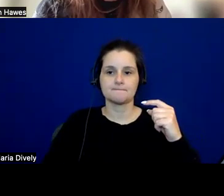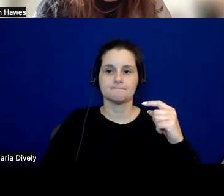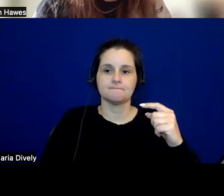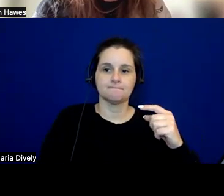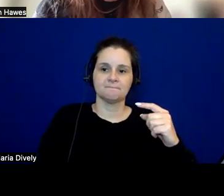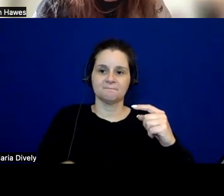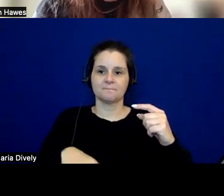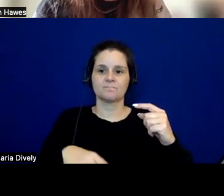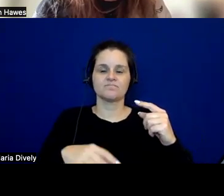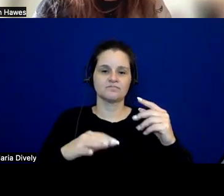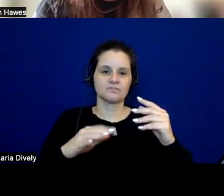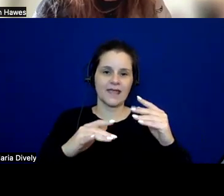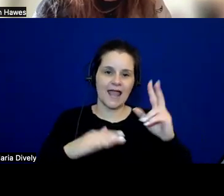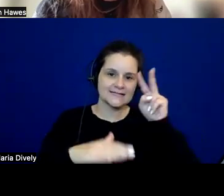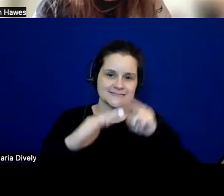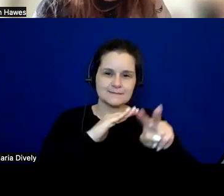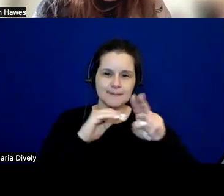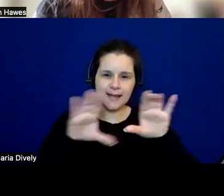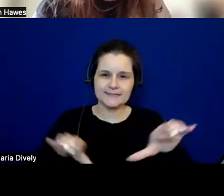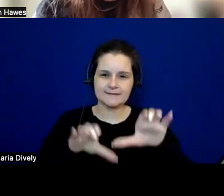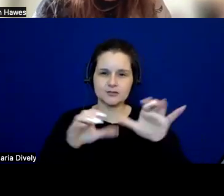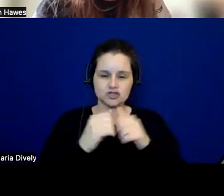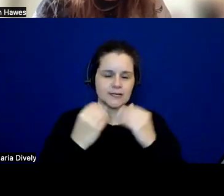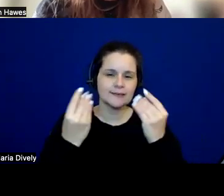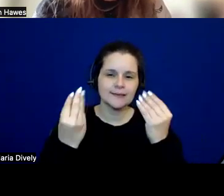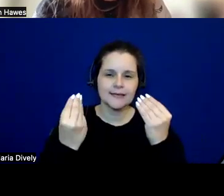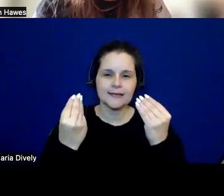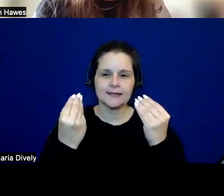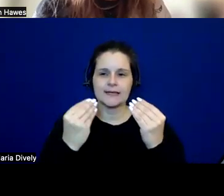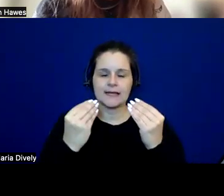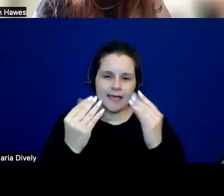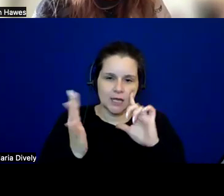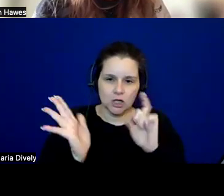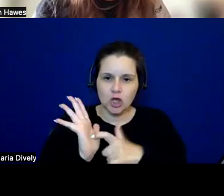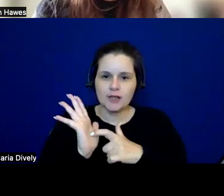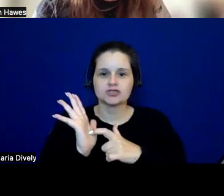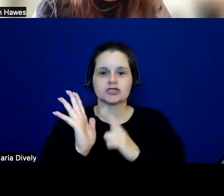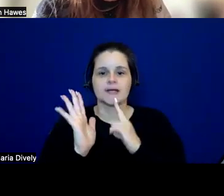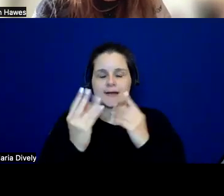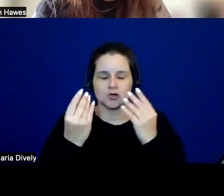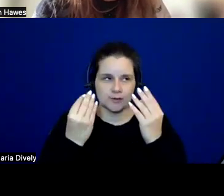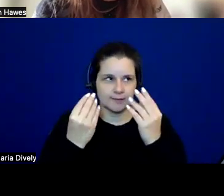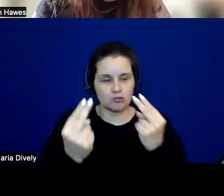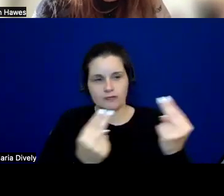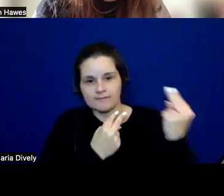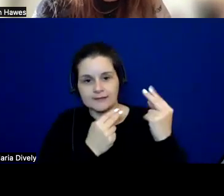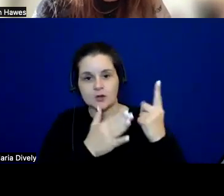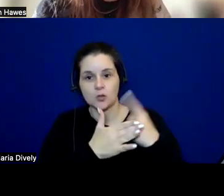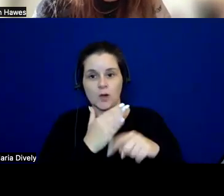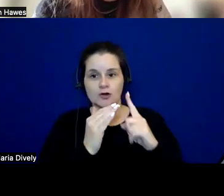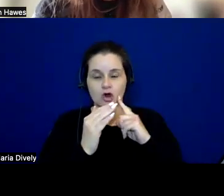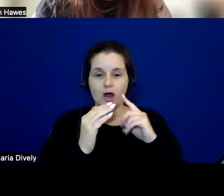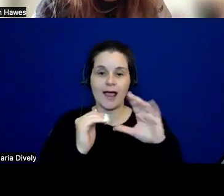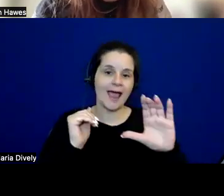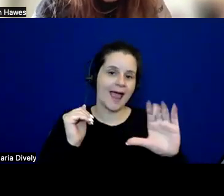unanticipated activation, like, and thinking and acknowledging and reflecting on like what are our activation